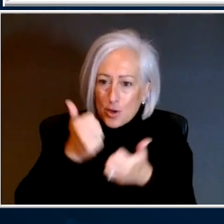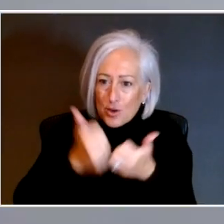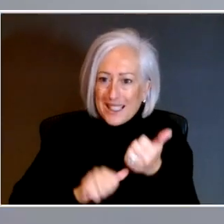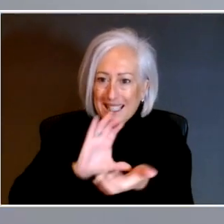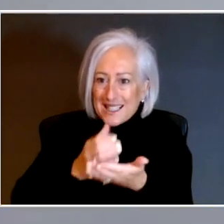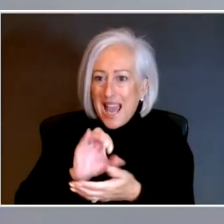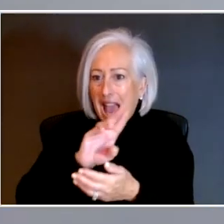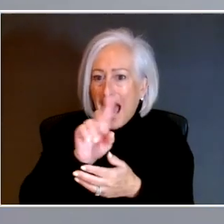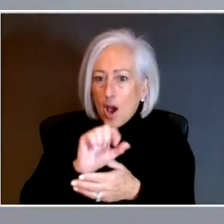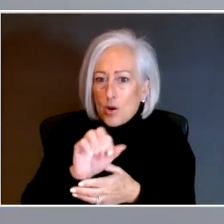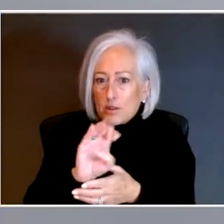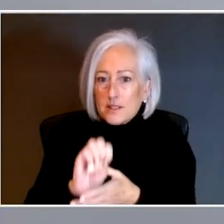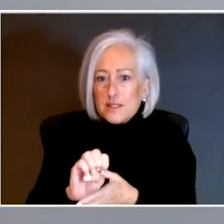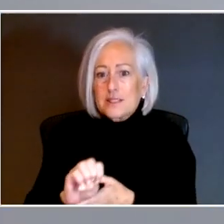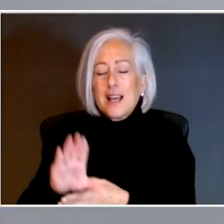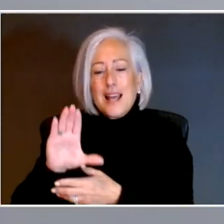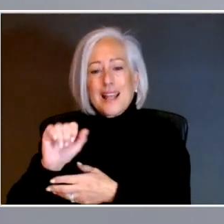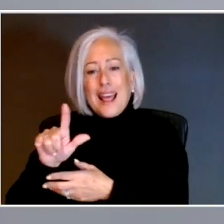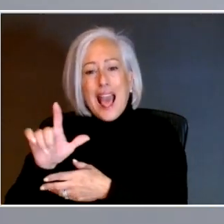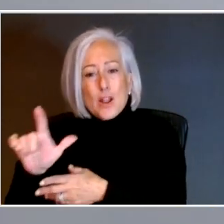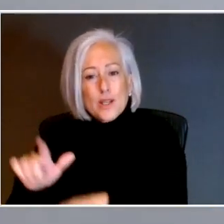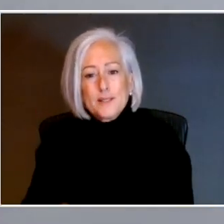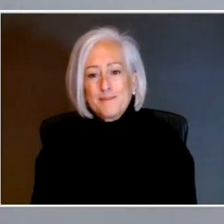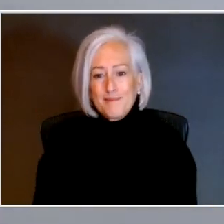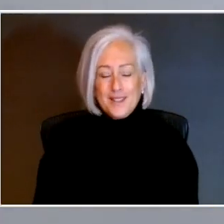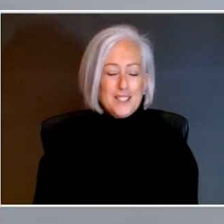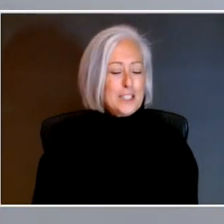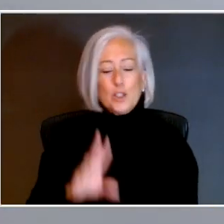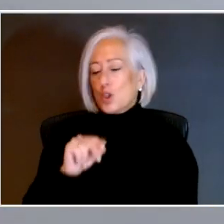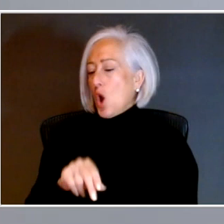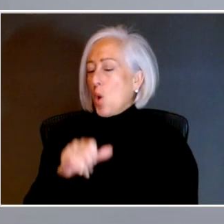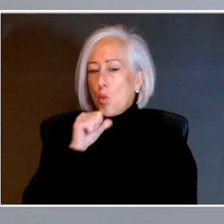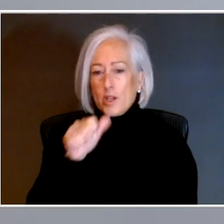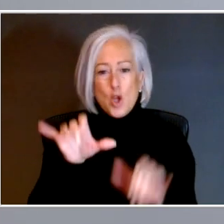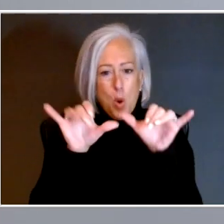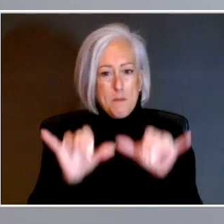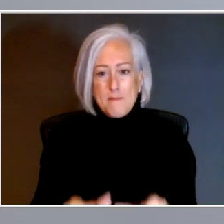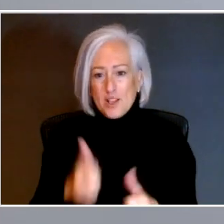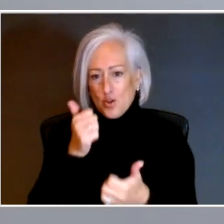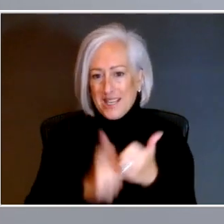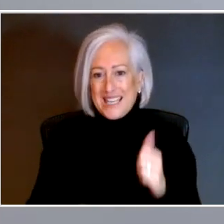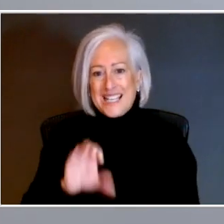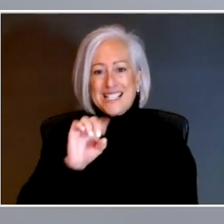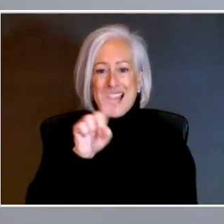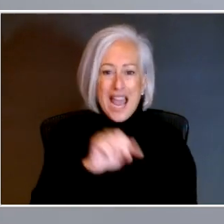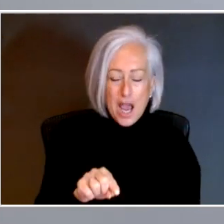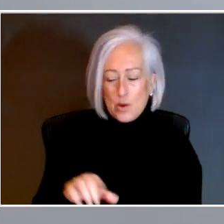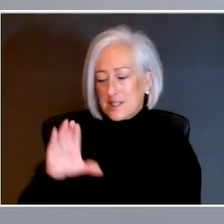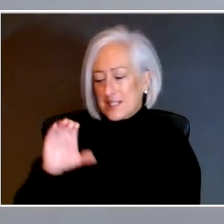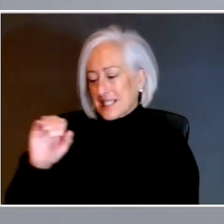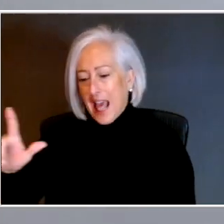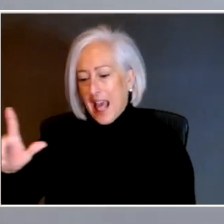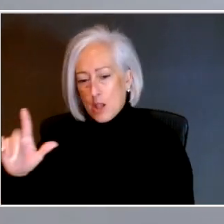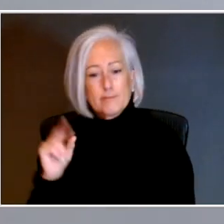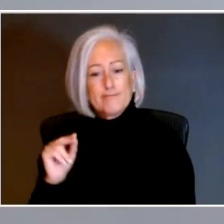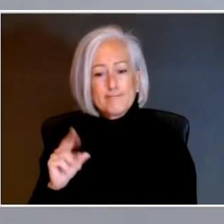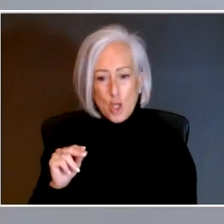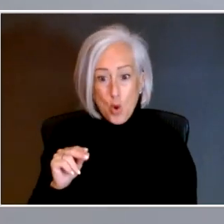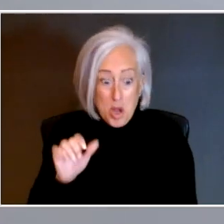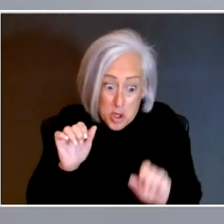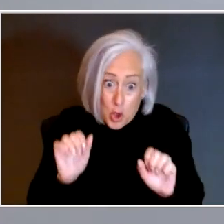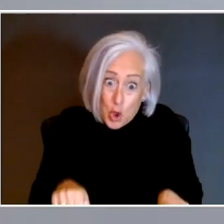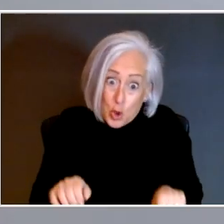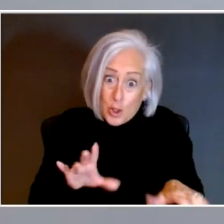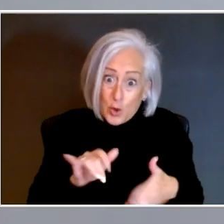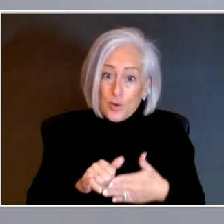like? Yeah, so the answer is no. We're not measuring every ounce and every calorie. You know, could we get that specific?